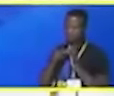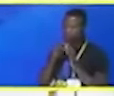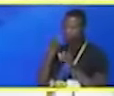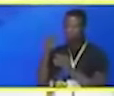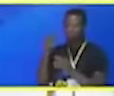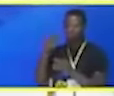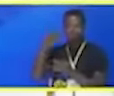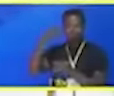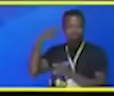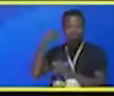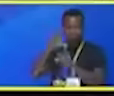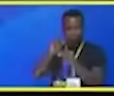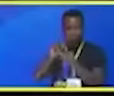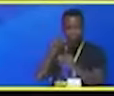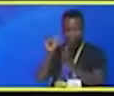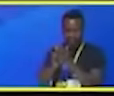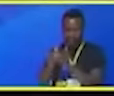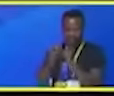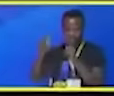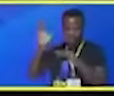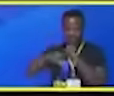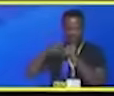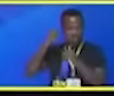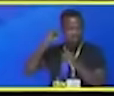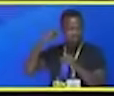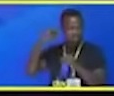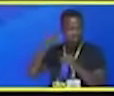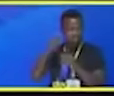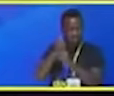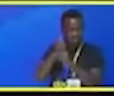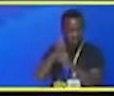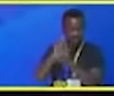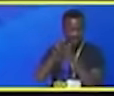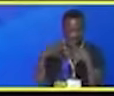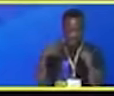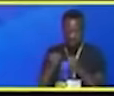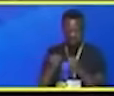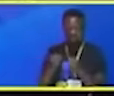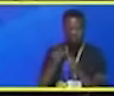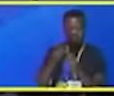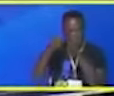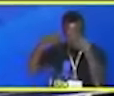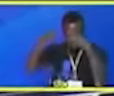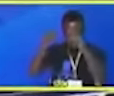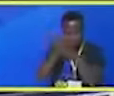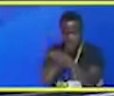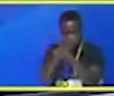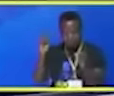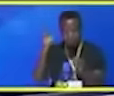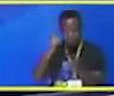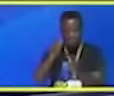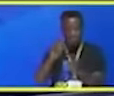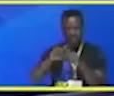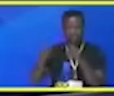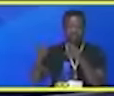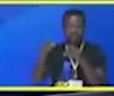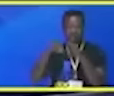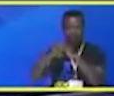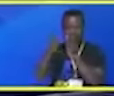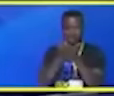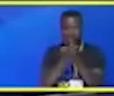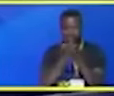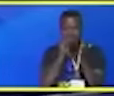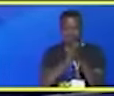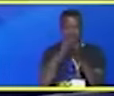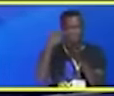superior. You will get the breakthrough, you will get the healing, you will get the deliverance, but in God's economy, that is just